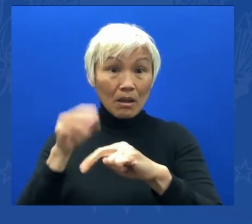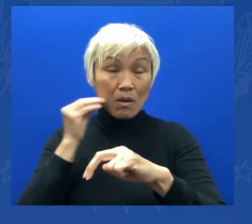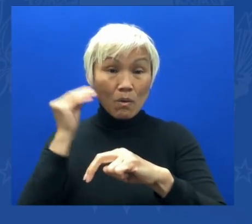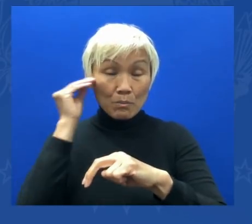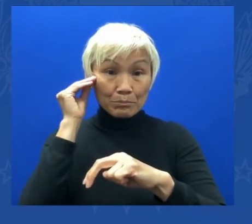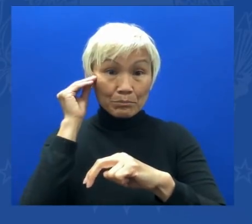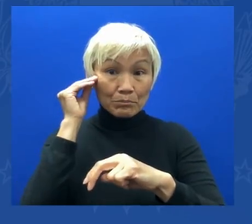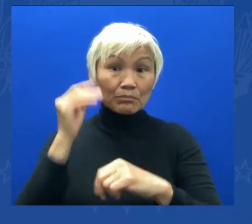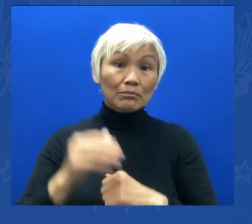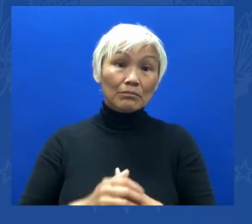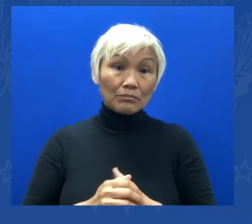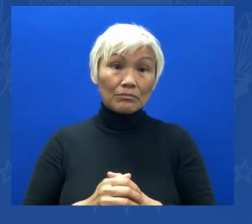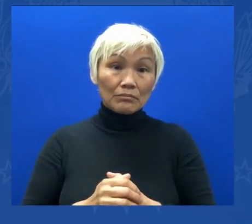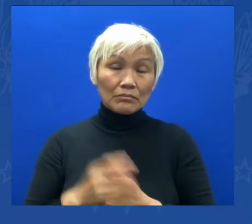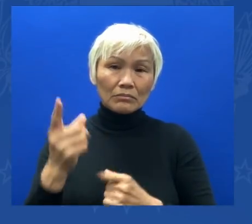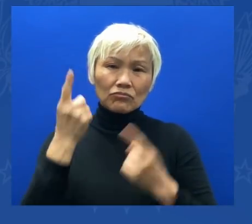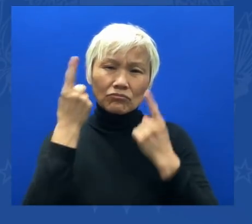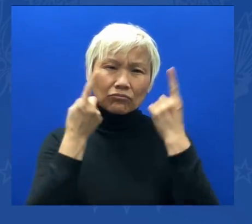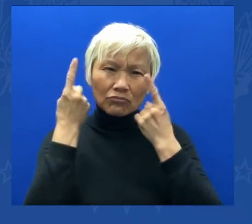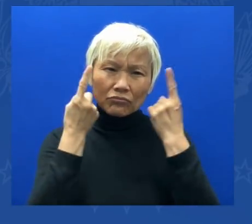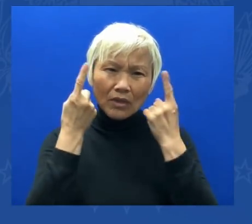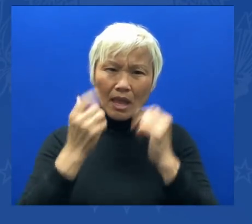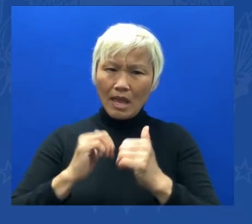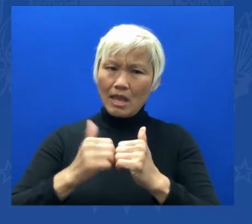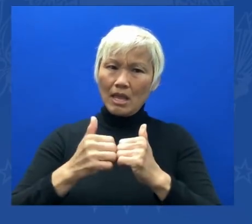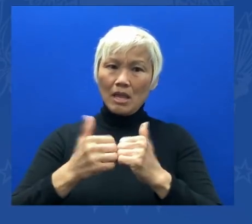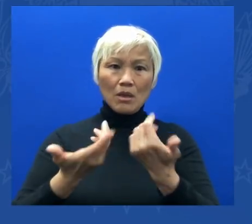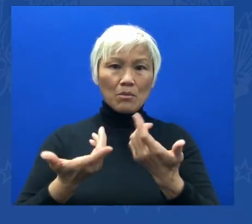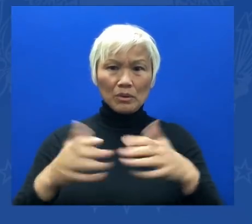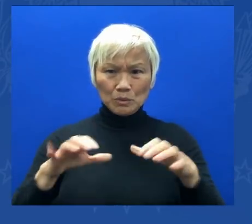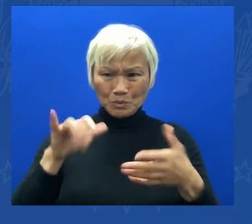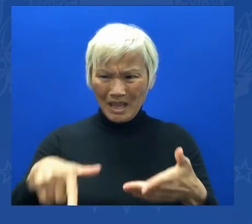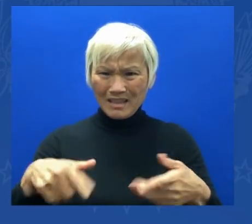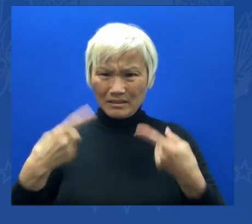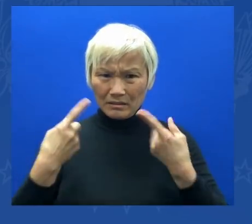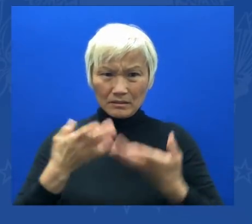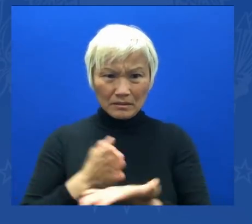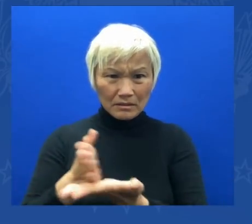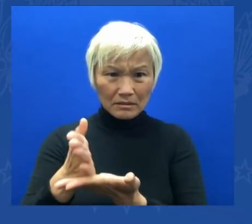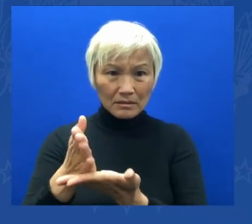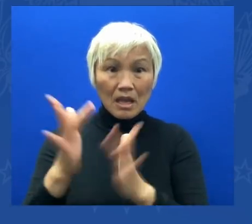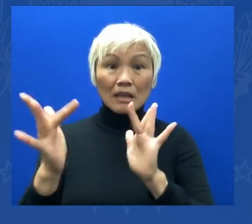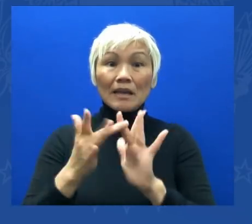reporter. They're all here, vaccinated and boosted, all of them.